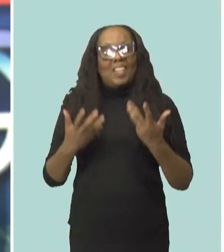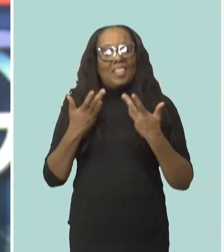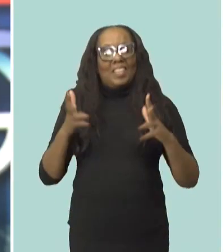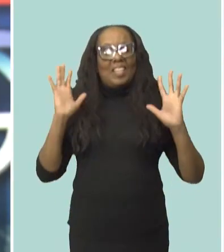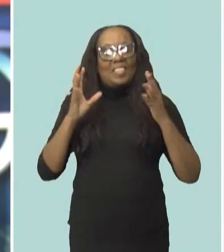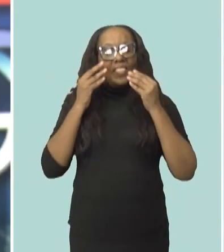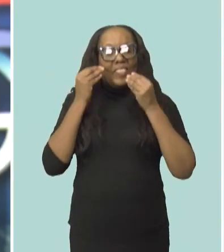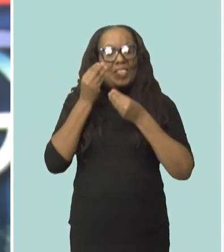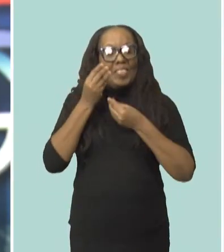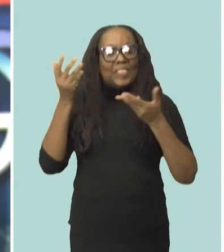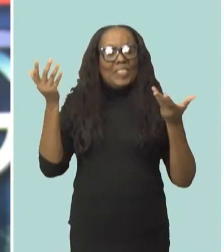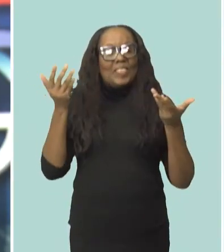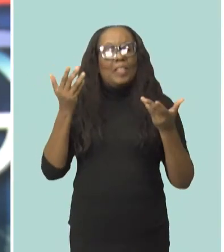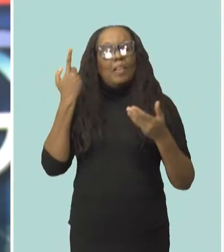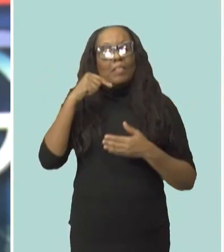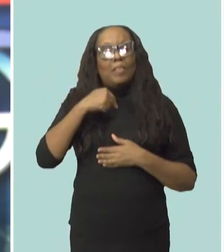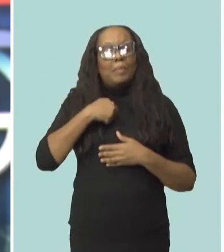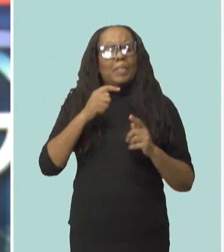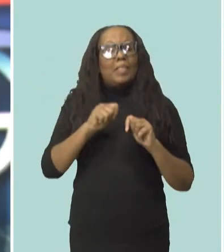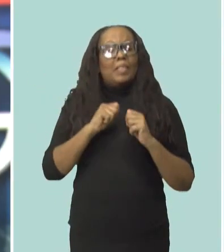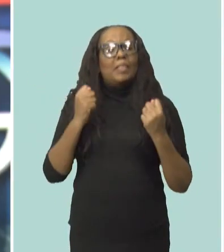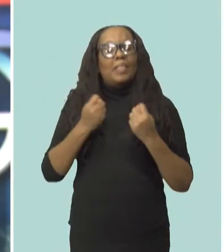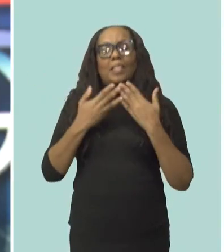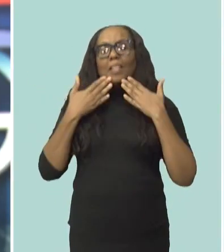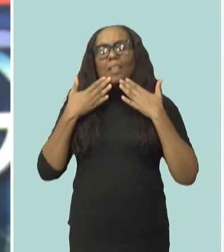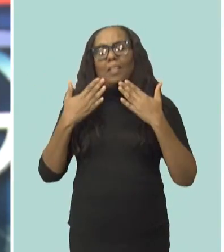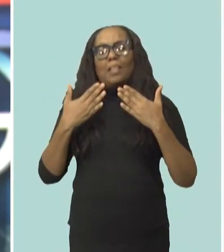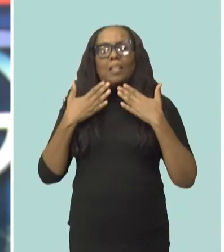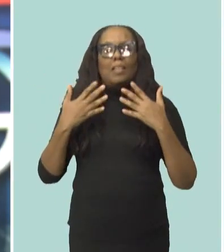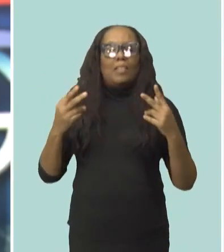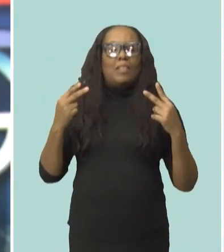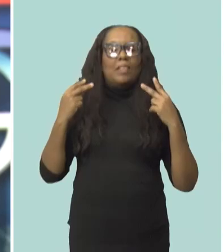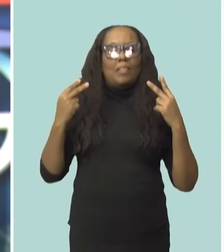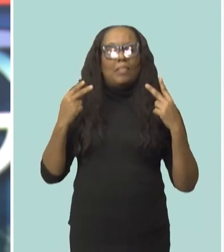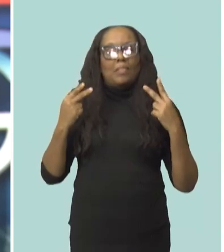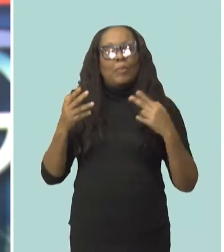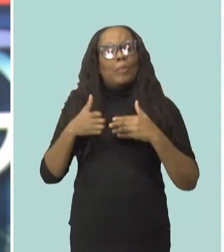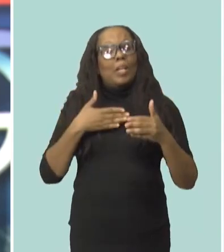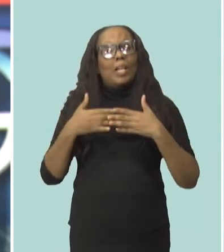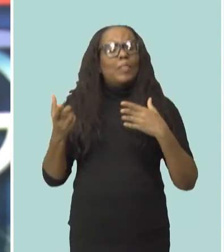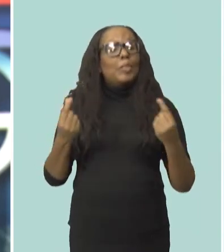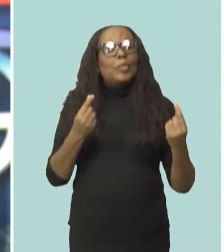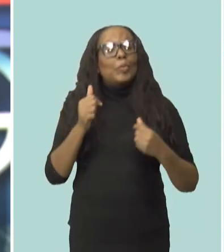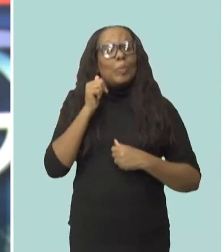our news for tonight. On behalf of the entire team, thank you so much for tuning in. Whatever you